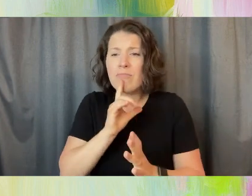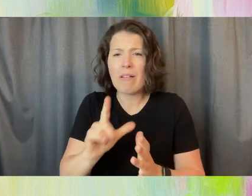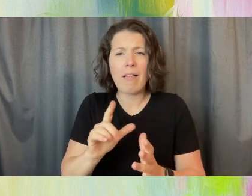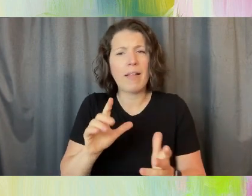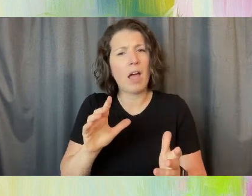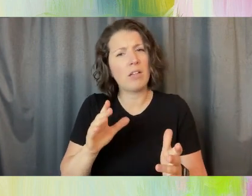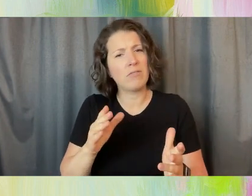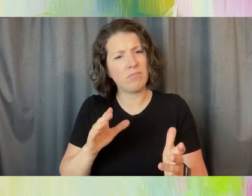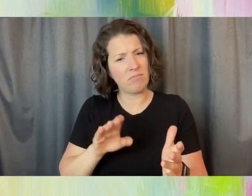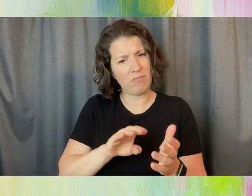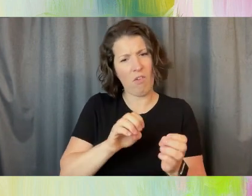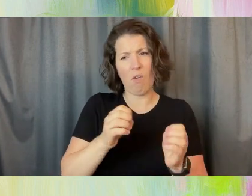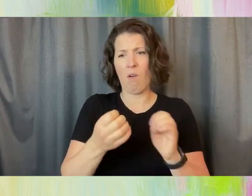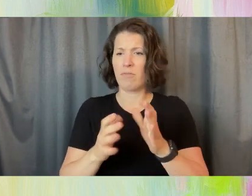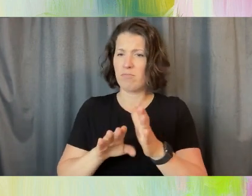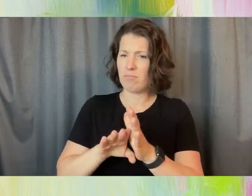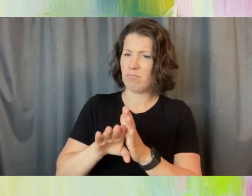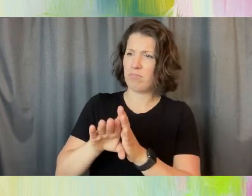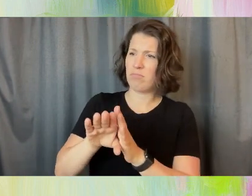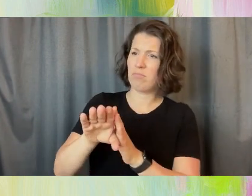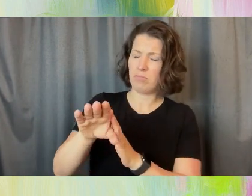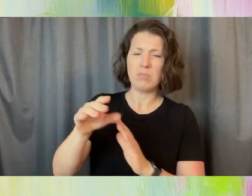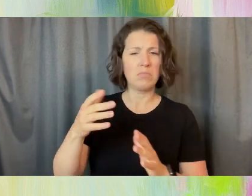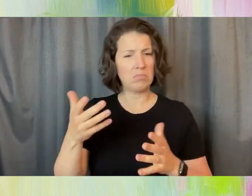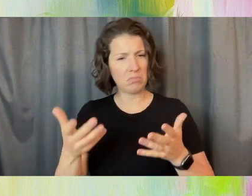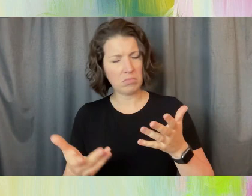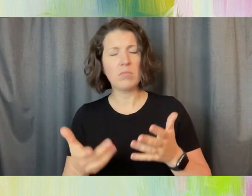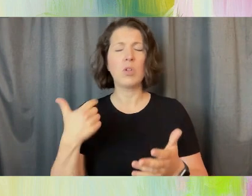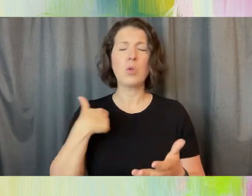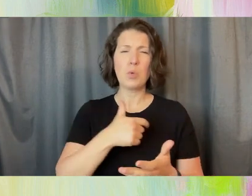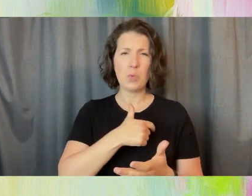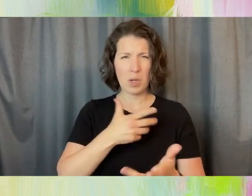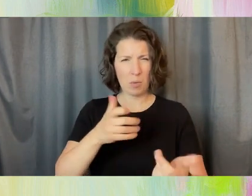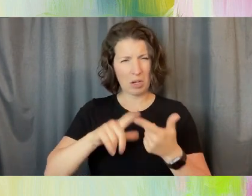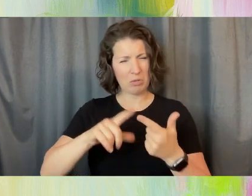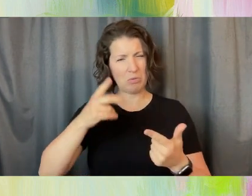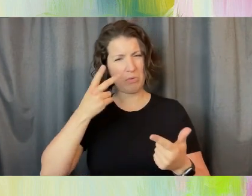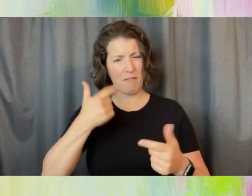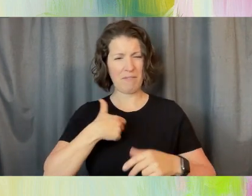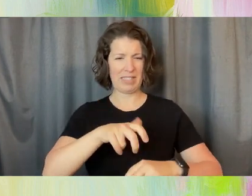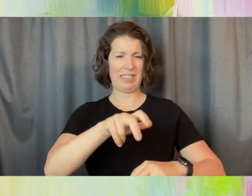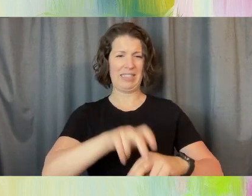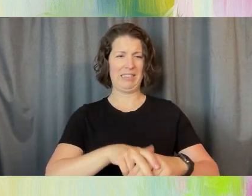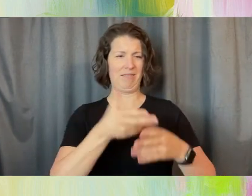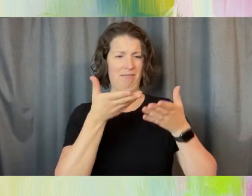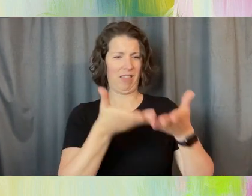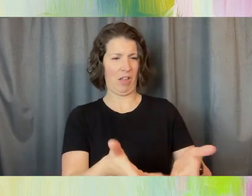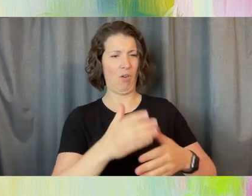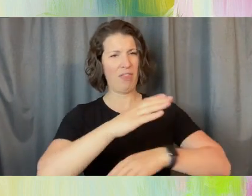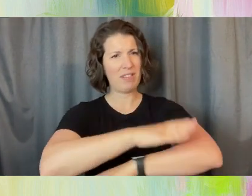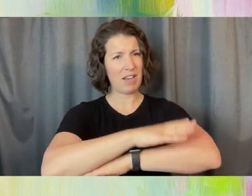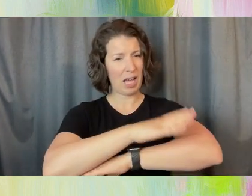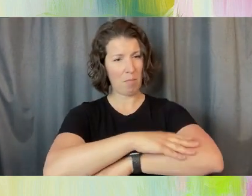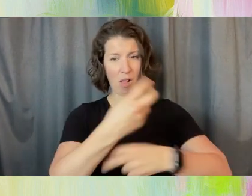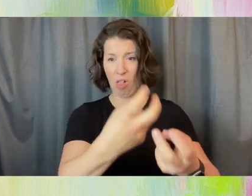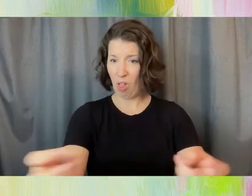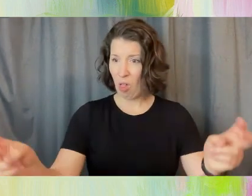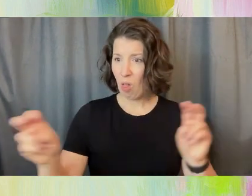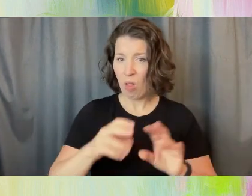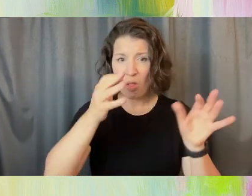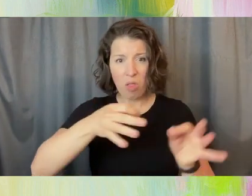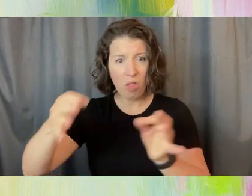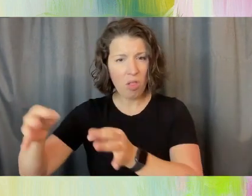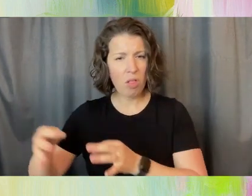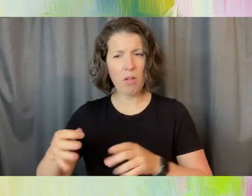we all wanted was we wanted a seat at the table. We wanted to be invited. We wanted to be invited into the